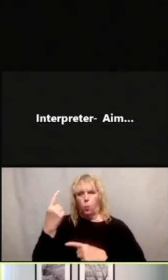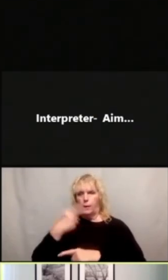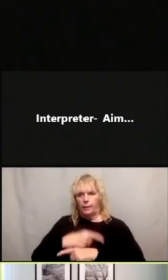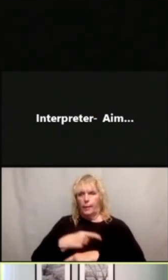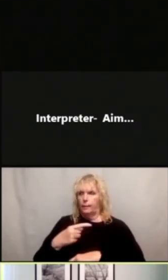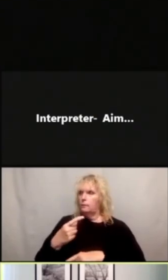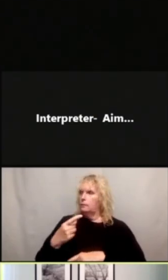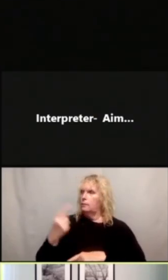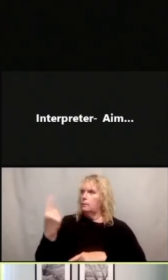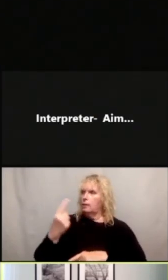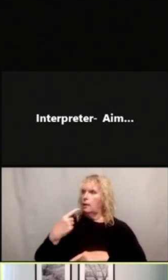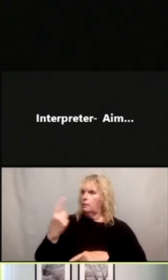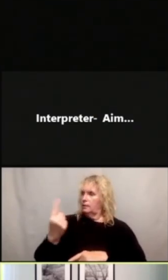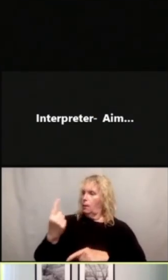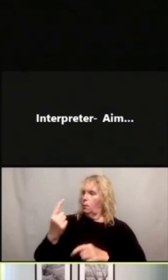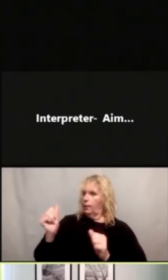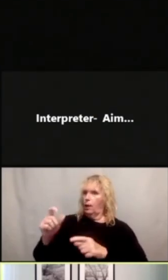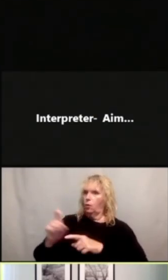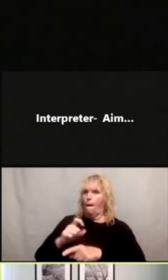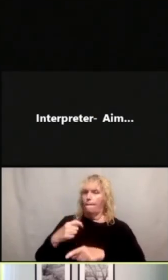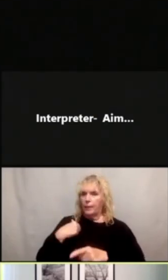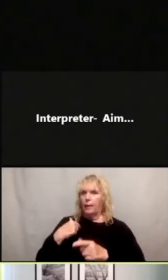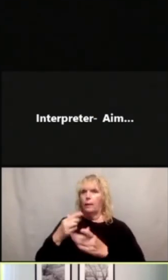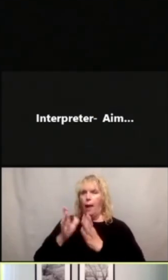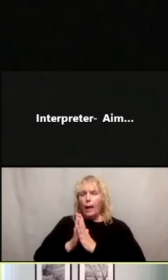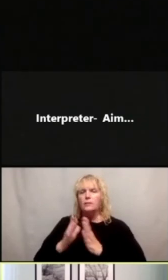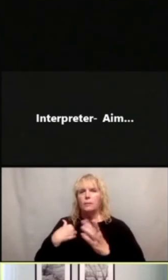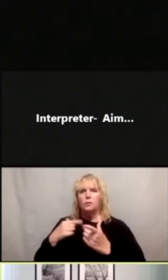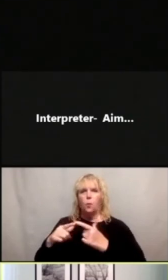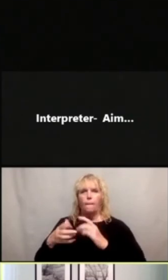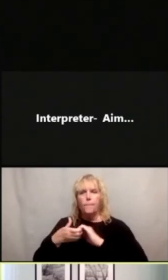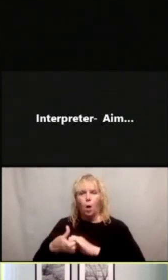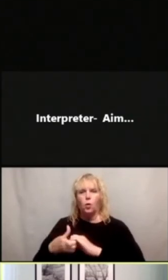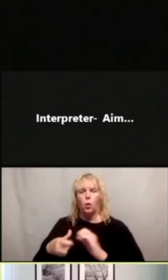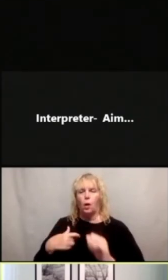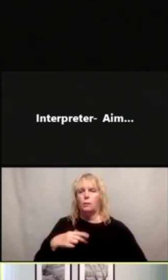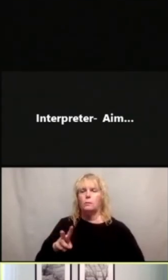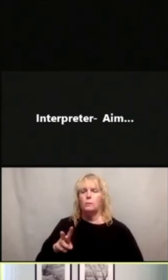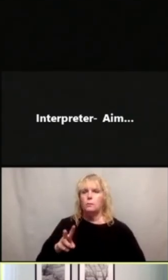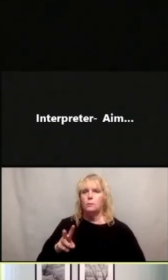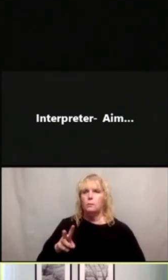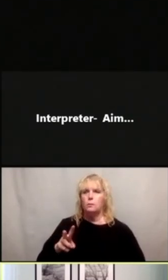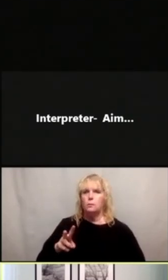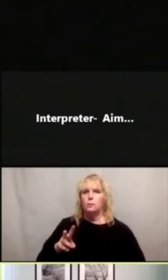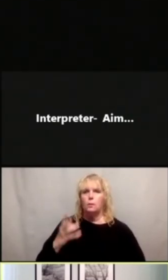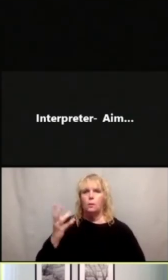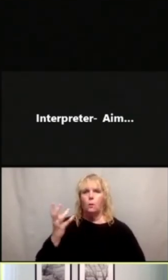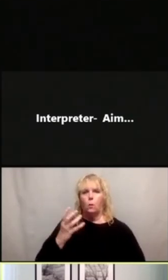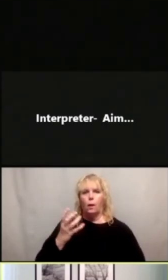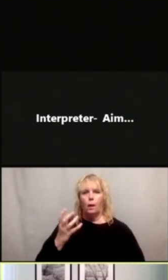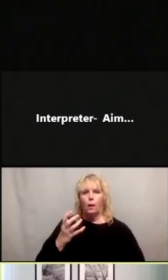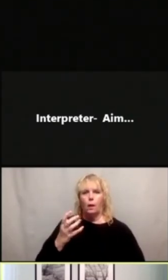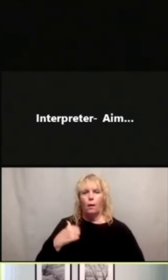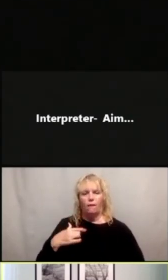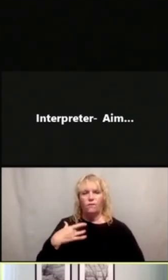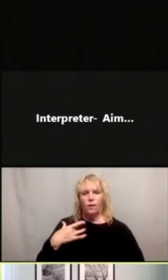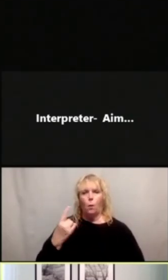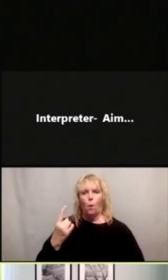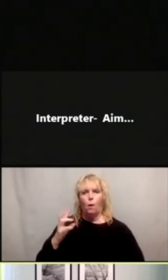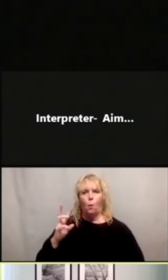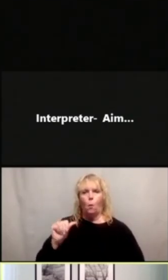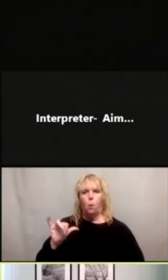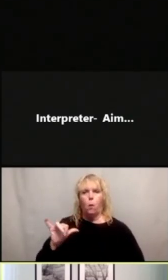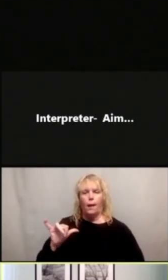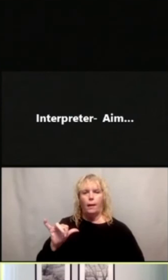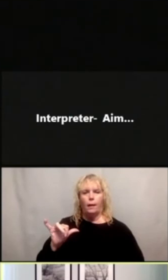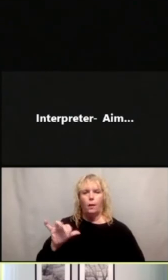ask me to partner with them. And I really thought that that was telling, is that really kind of, it's been a one-way type of relationship.